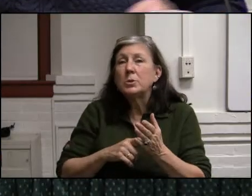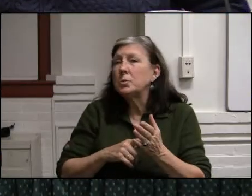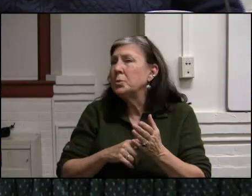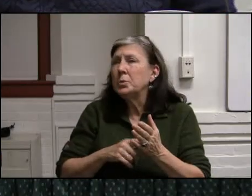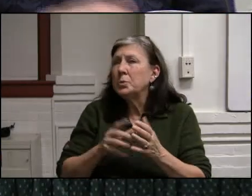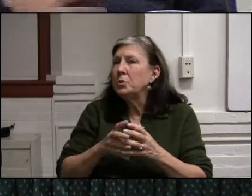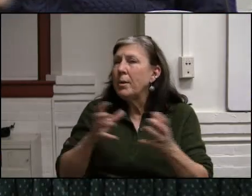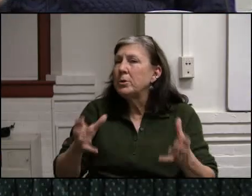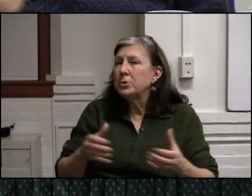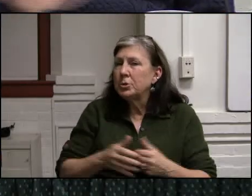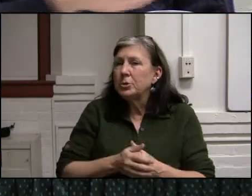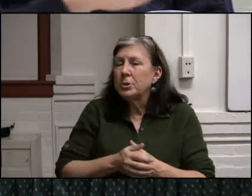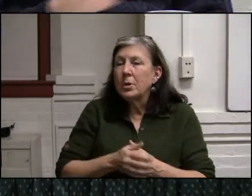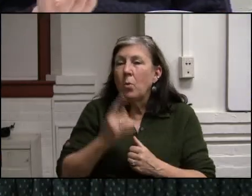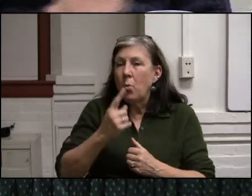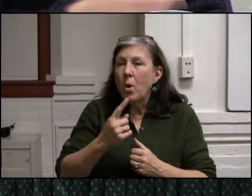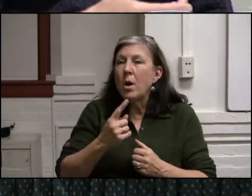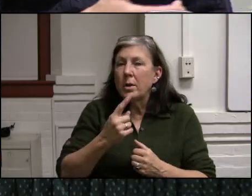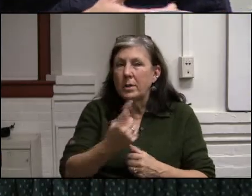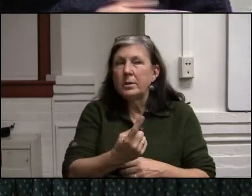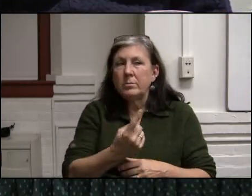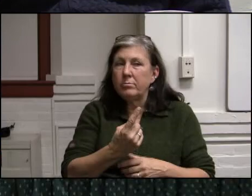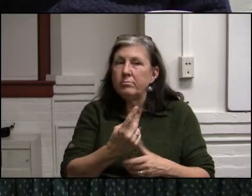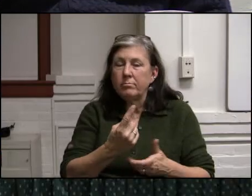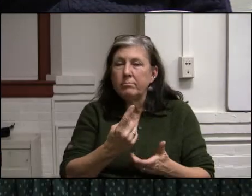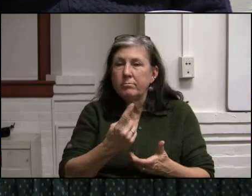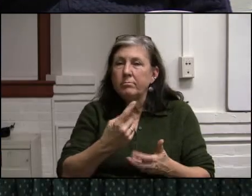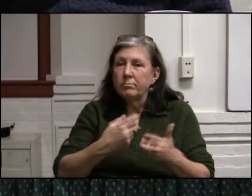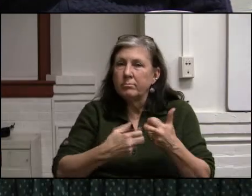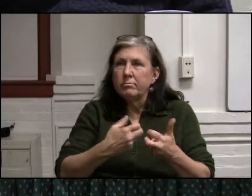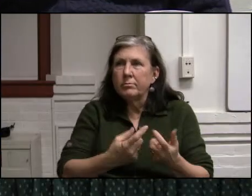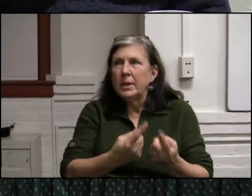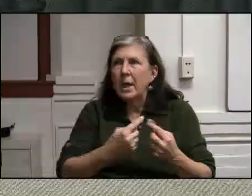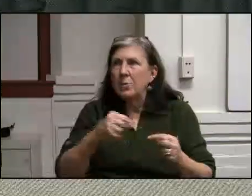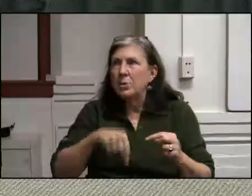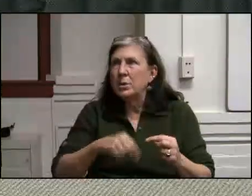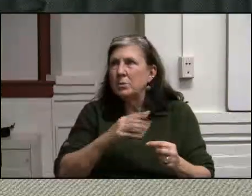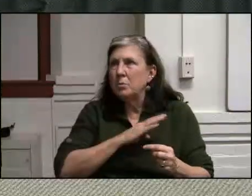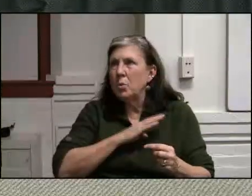situation like that. There was one that came before this board